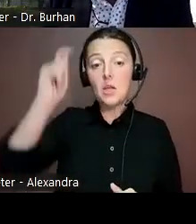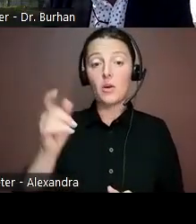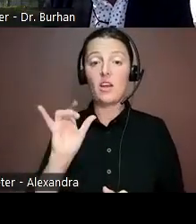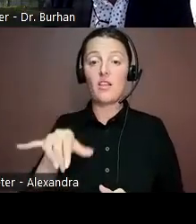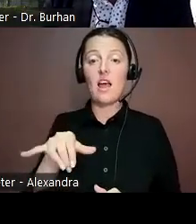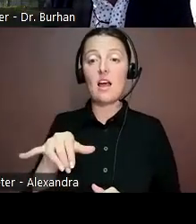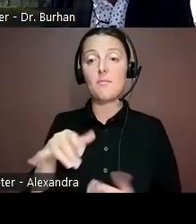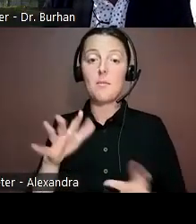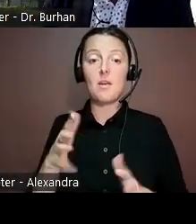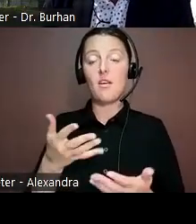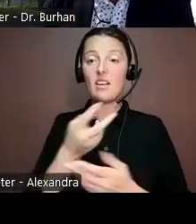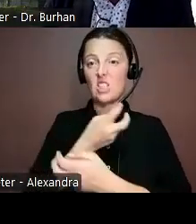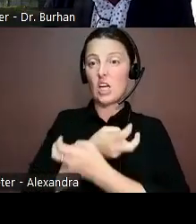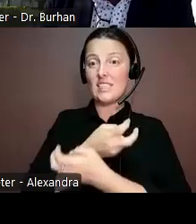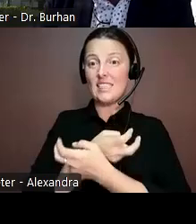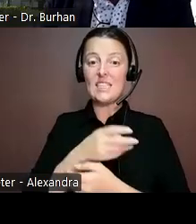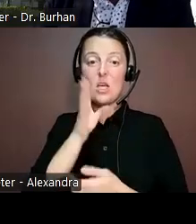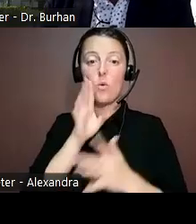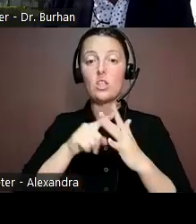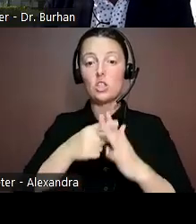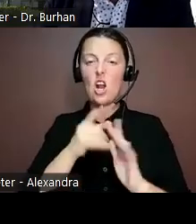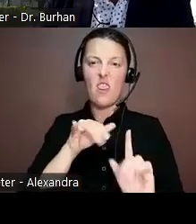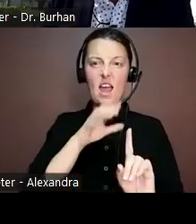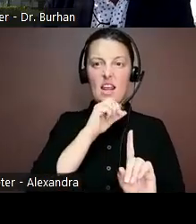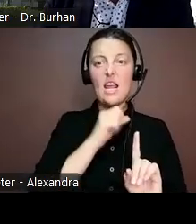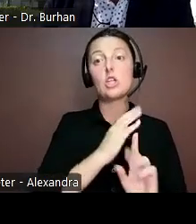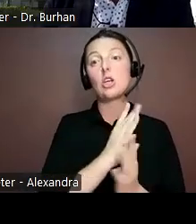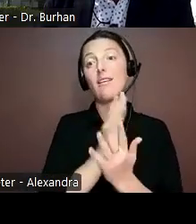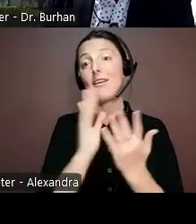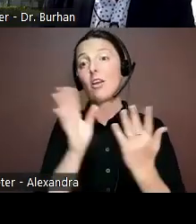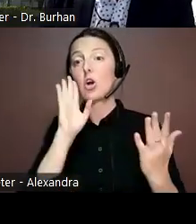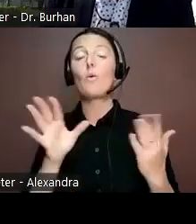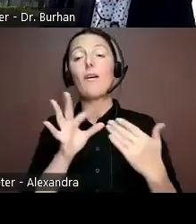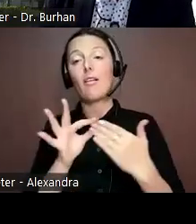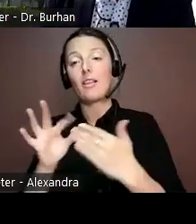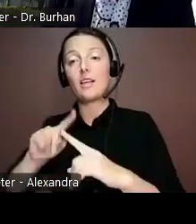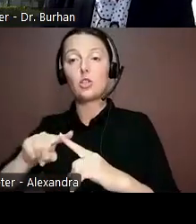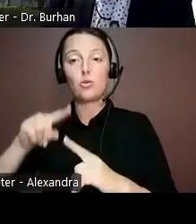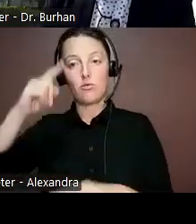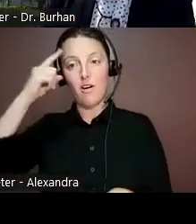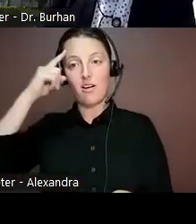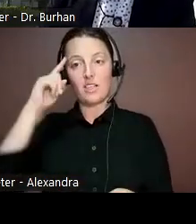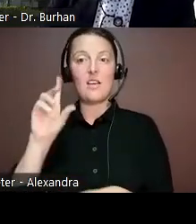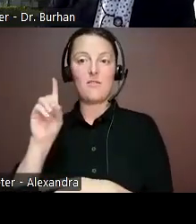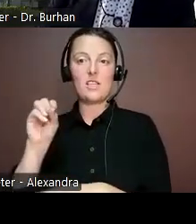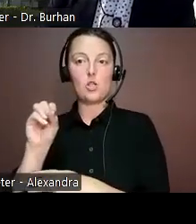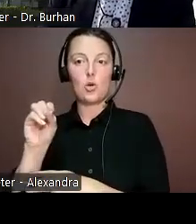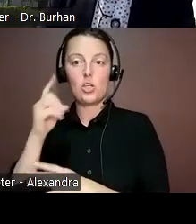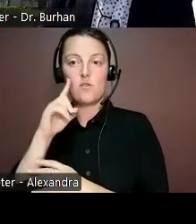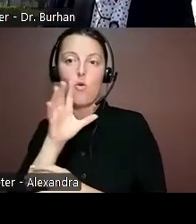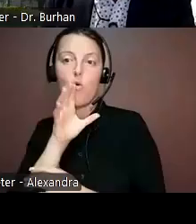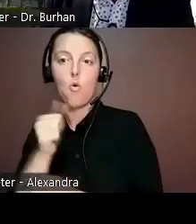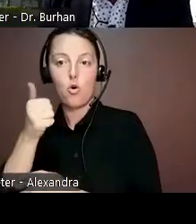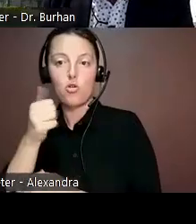might eventually lead to cognitive disorders in old age. So people are probably quite familiar now with